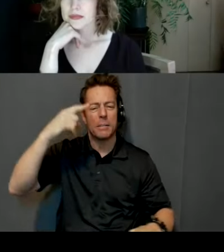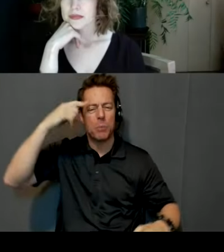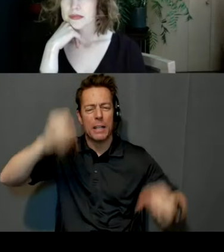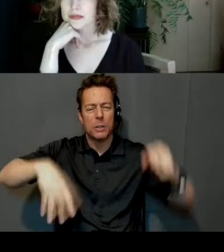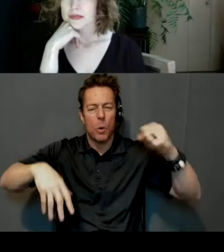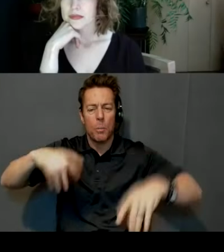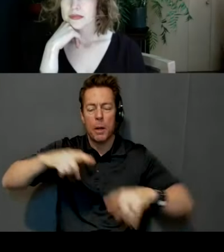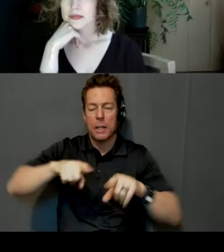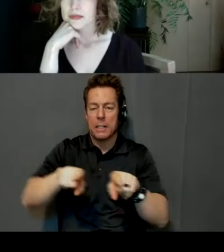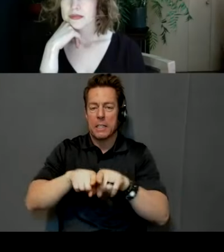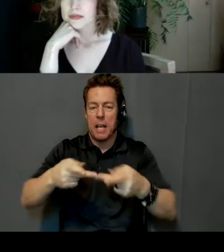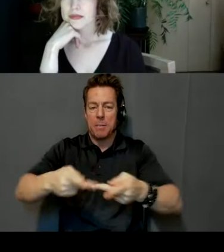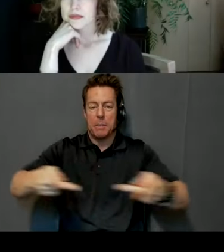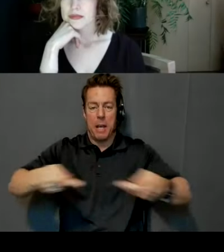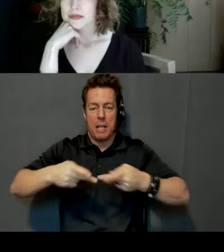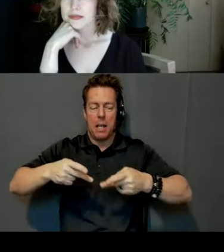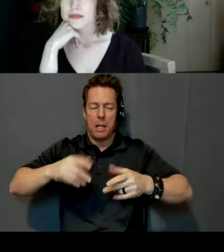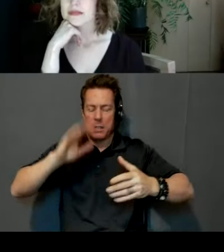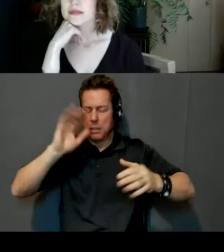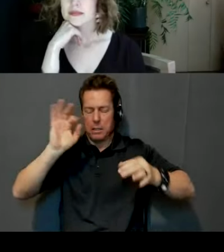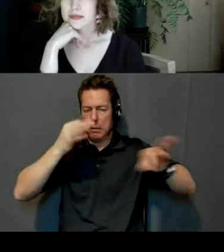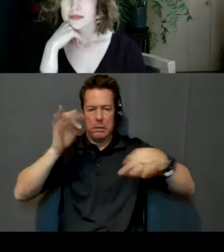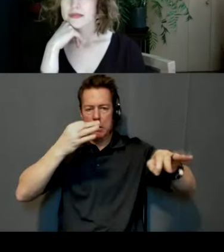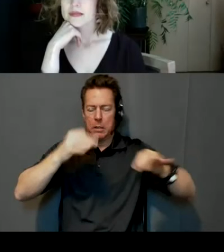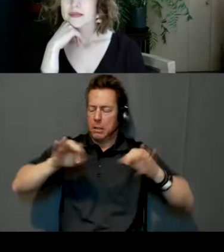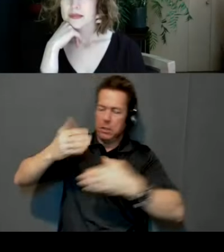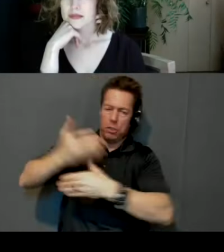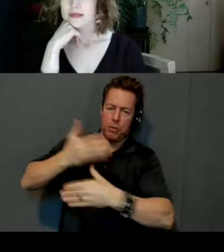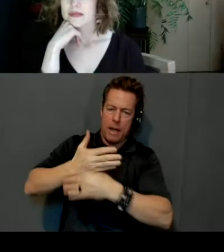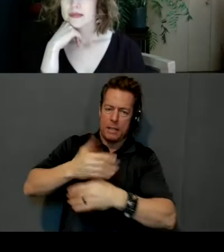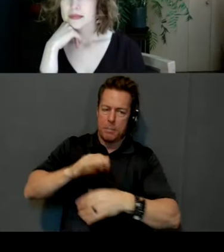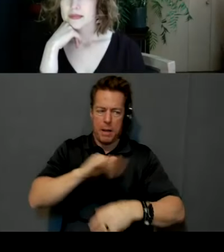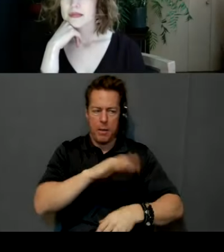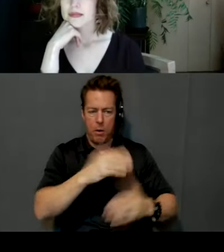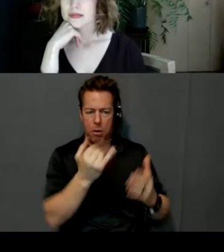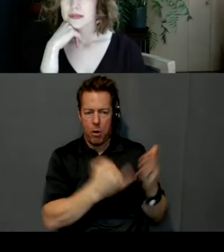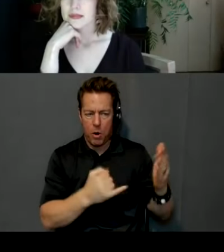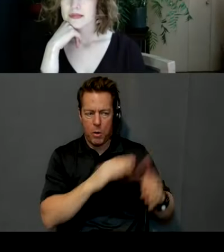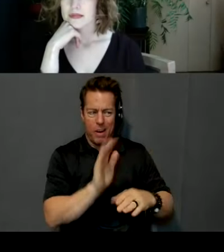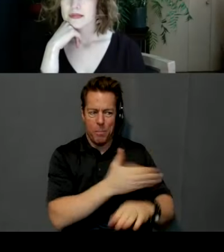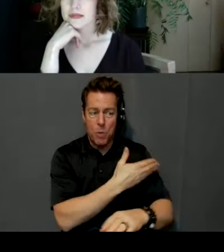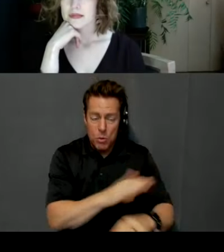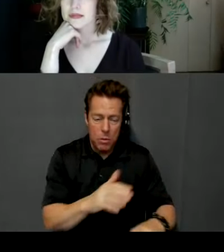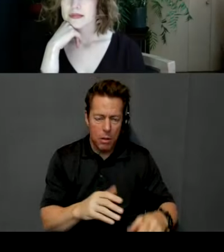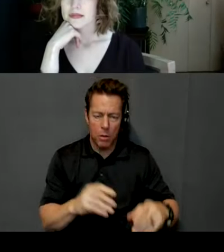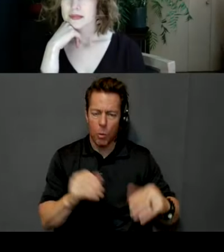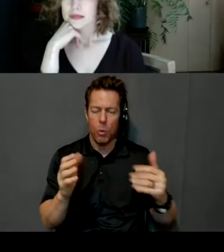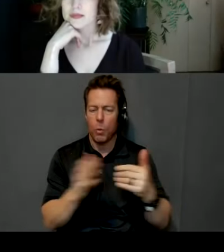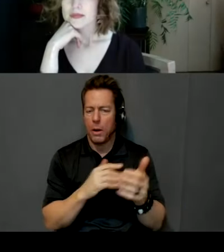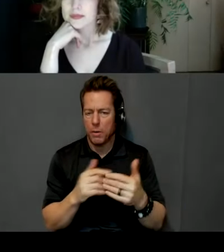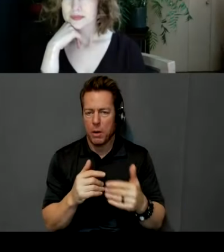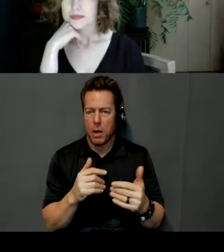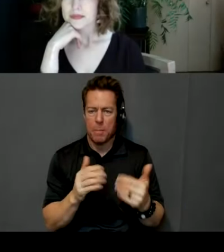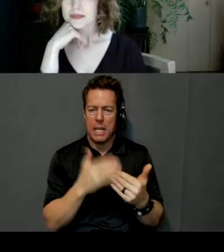someone in the same space, I get so distracted, whether it be by their palette or their music, or, you know, I'm